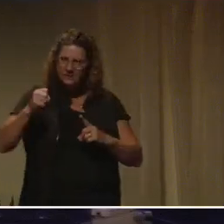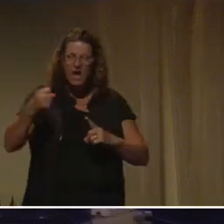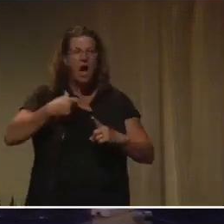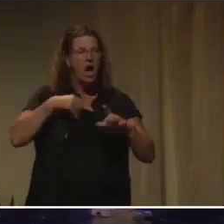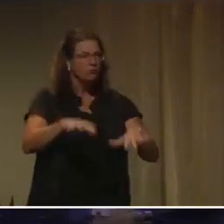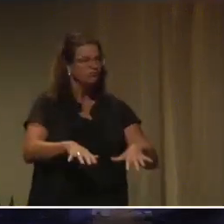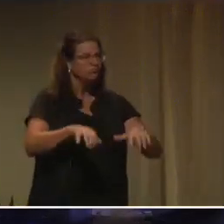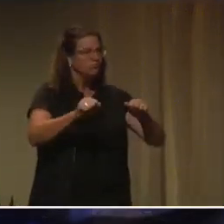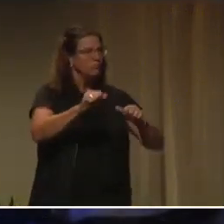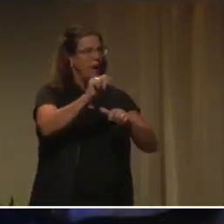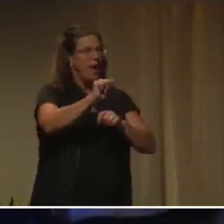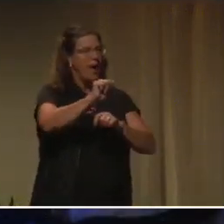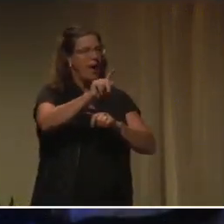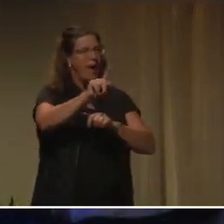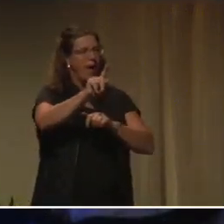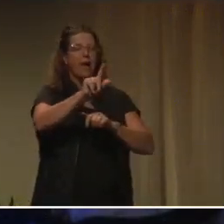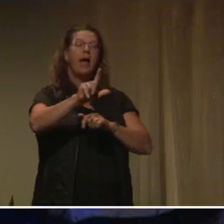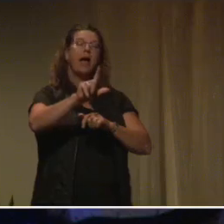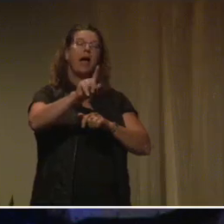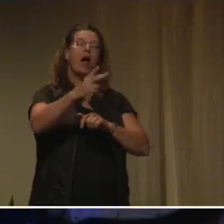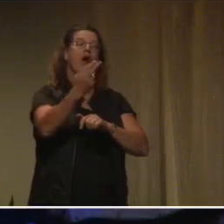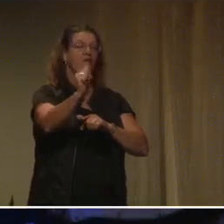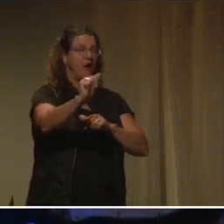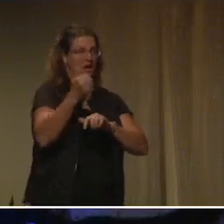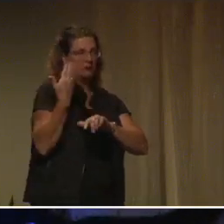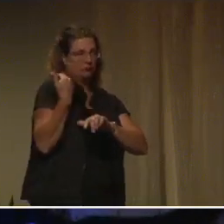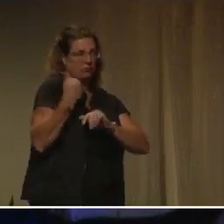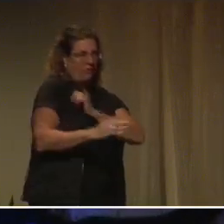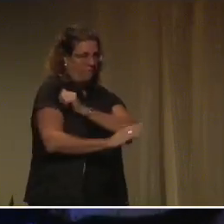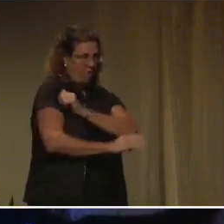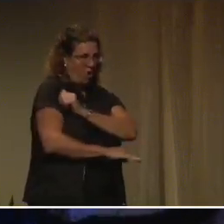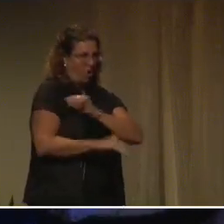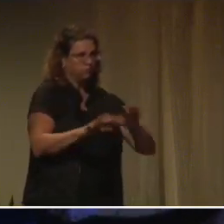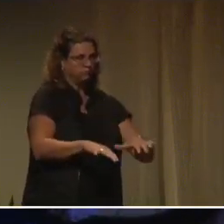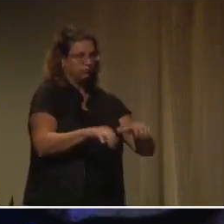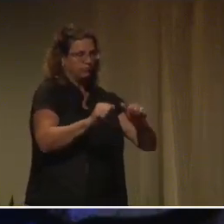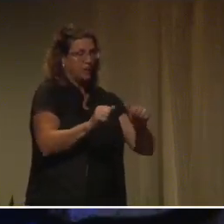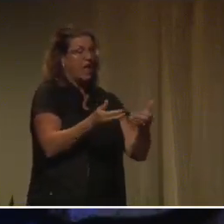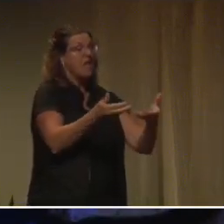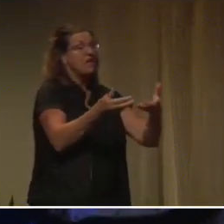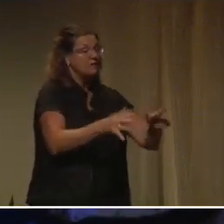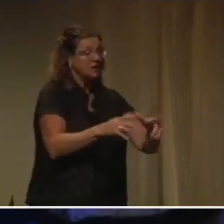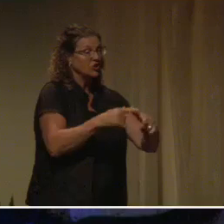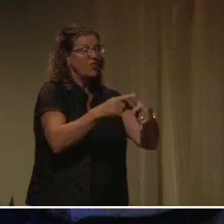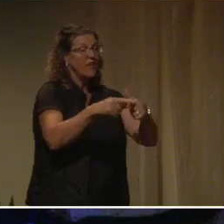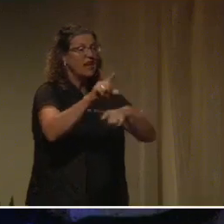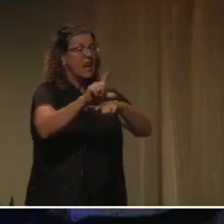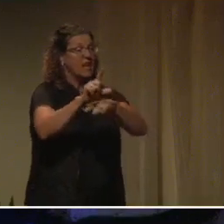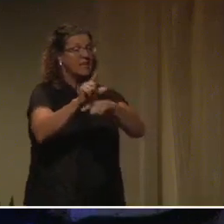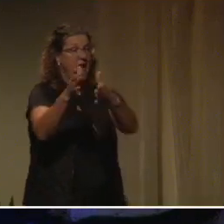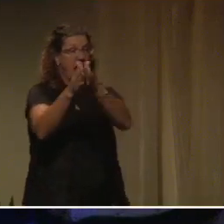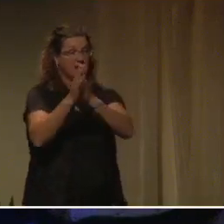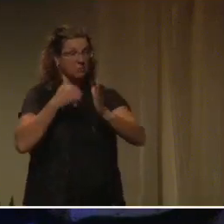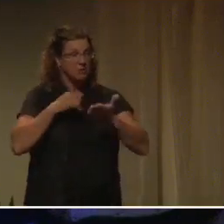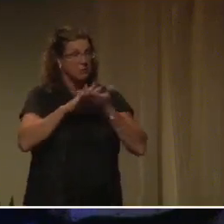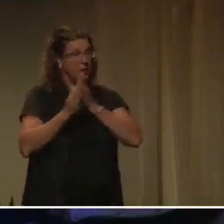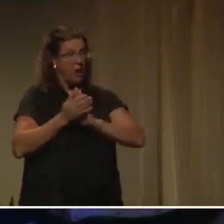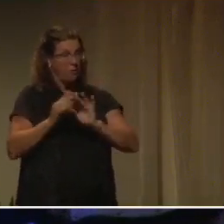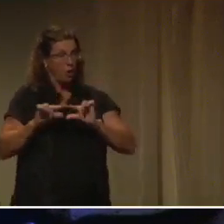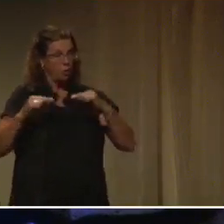Alpha program last fall, and then the most recent Alpha session, Linda asked me to be a leader, a group leader, and